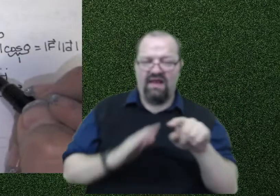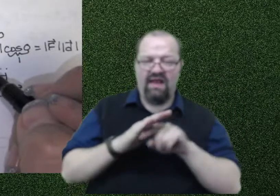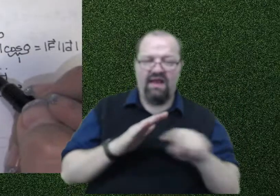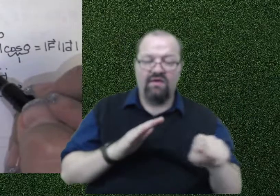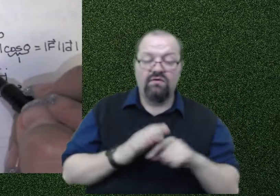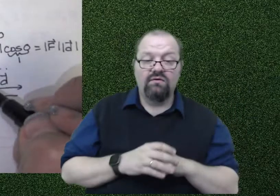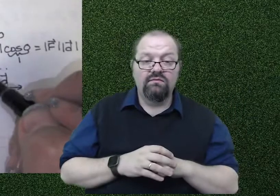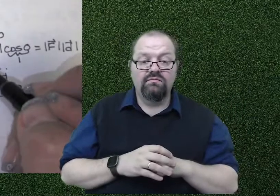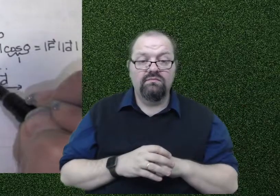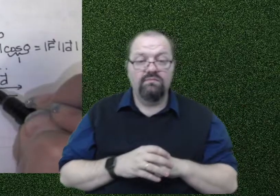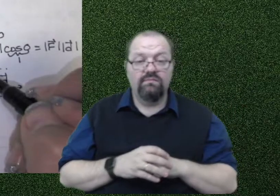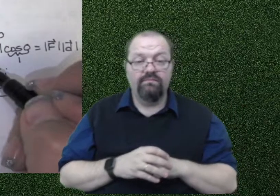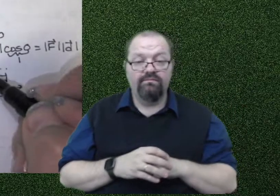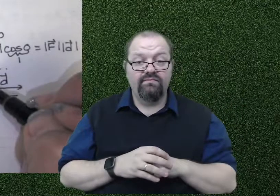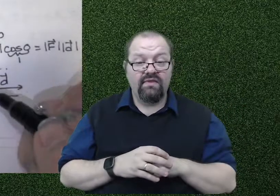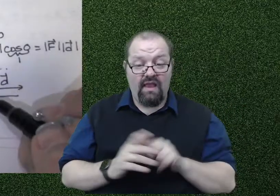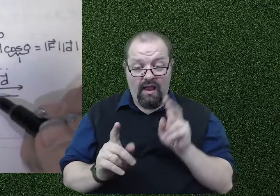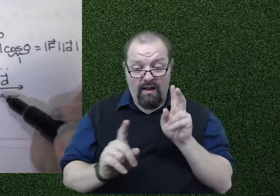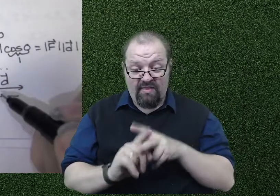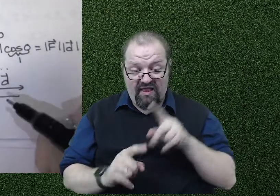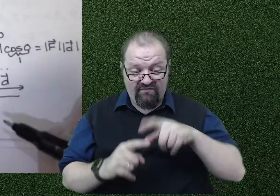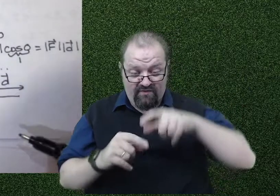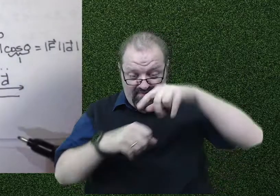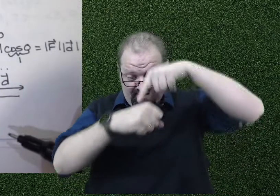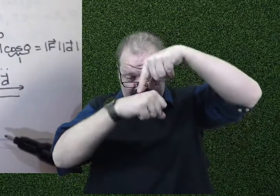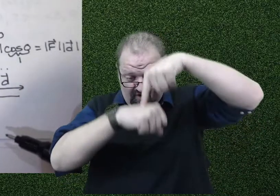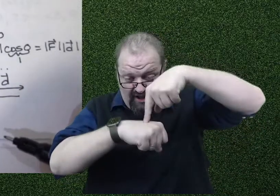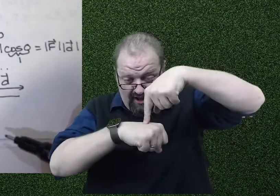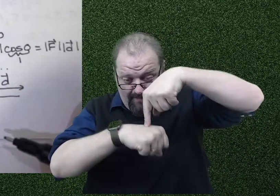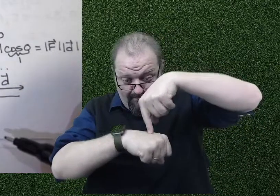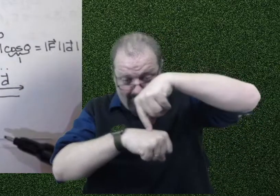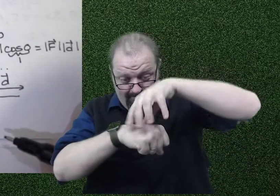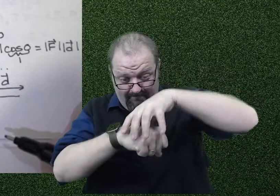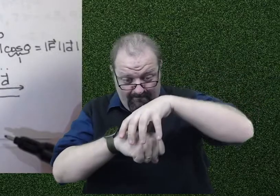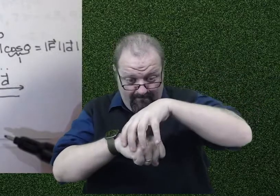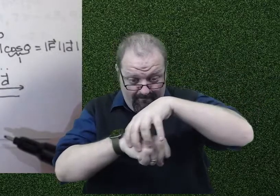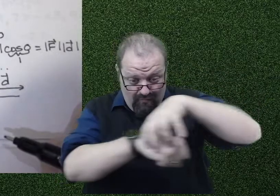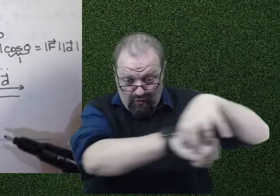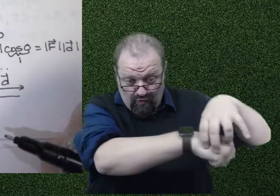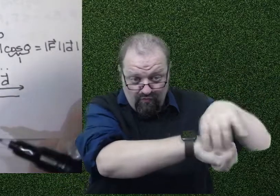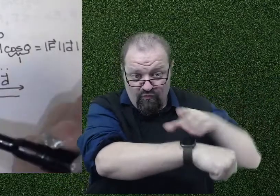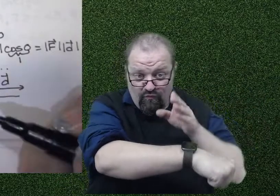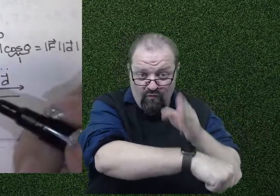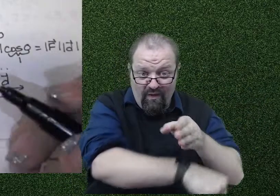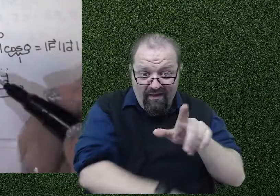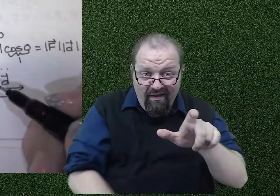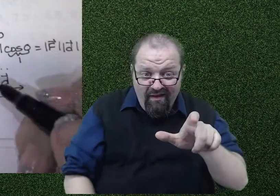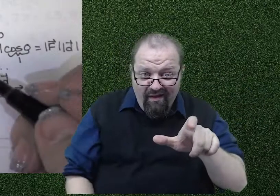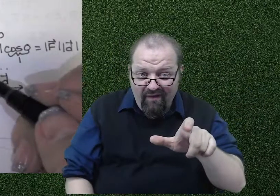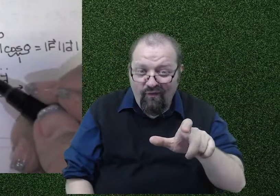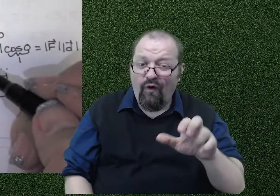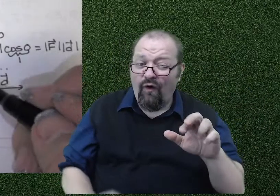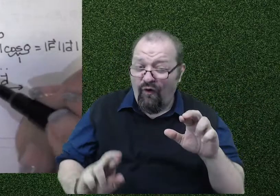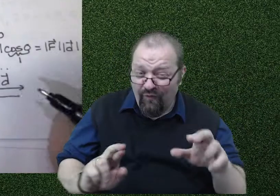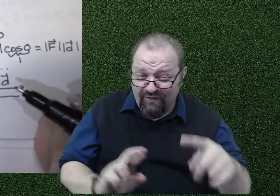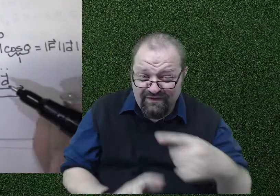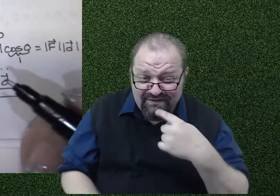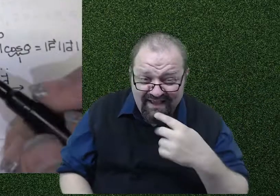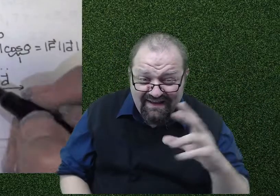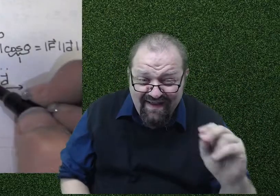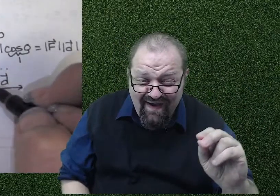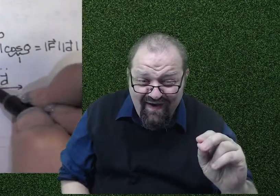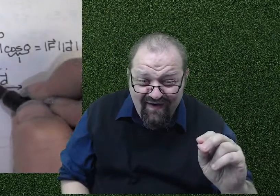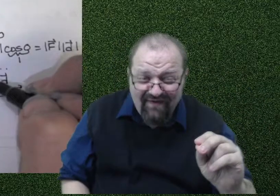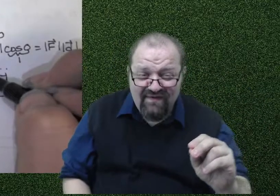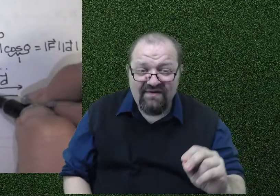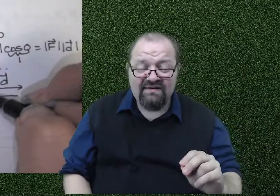Is that applying that force from the top ever going to move your box? I hope you said no. I hope you said no just from